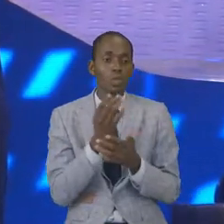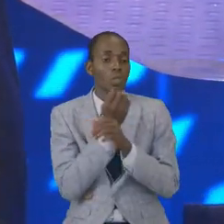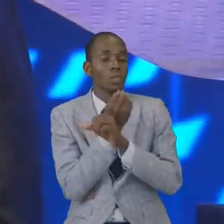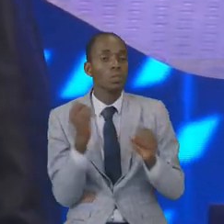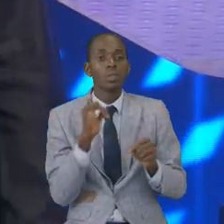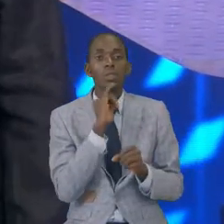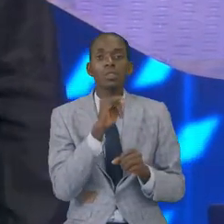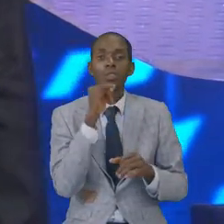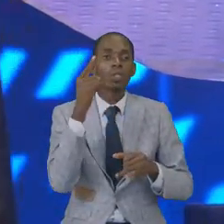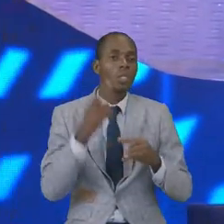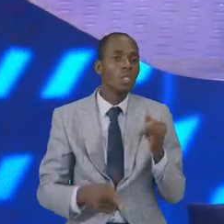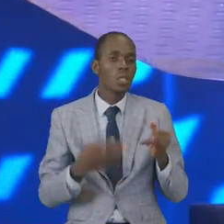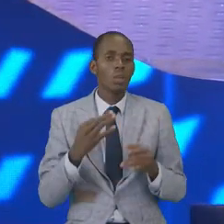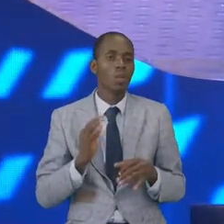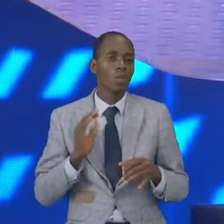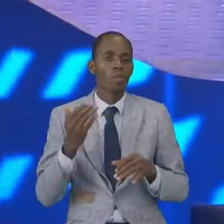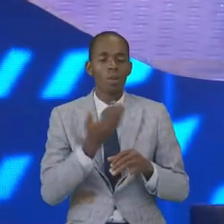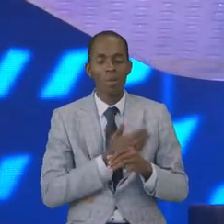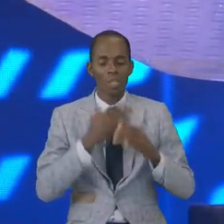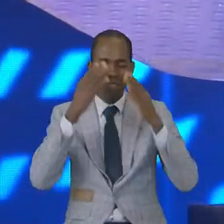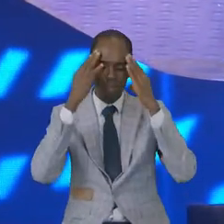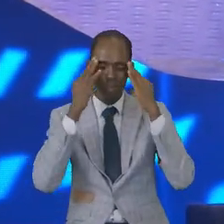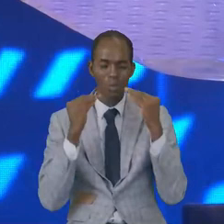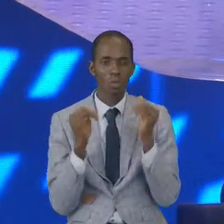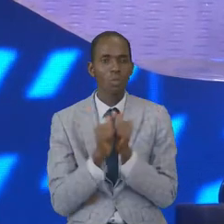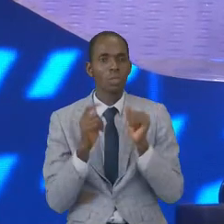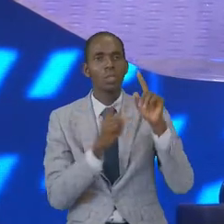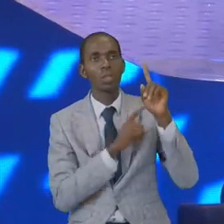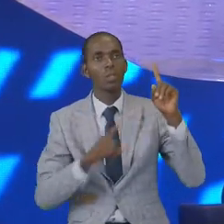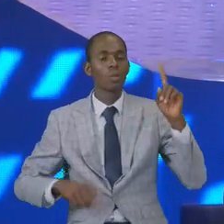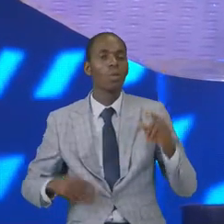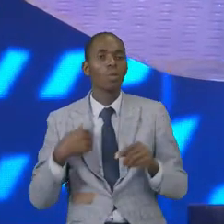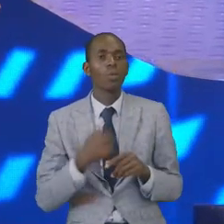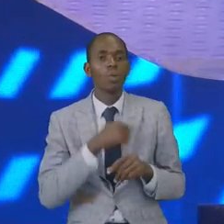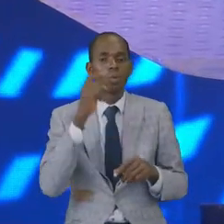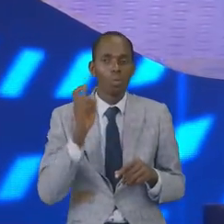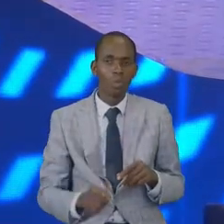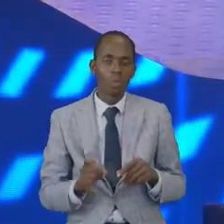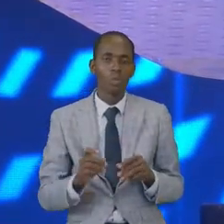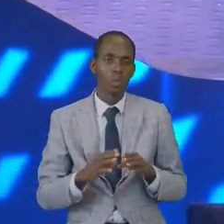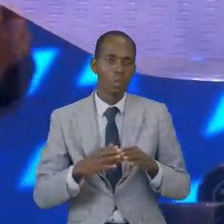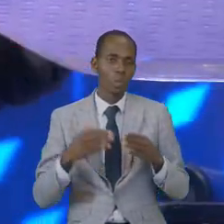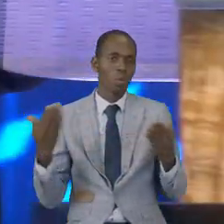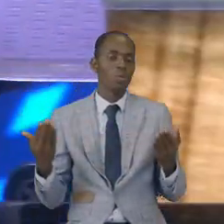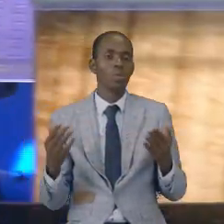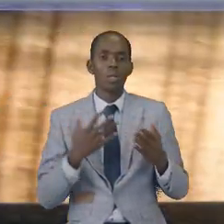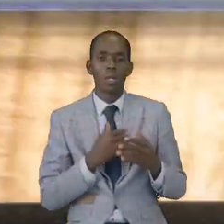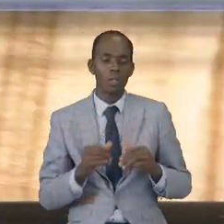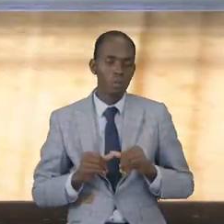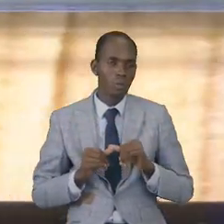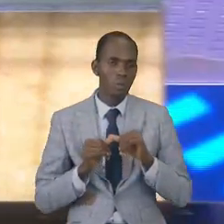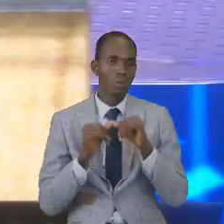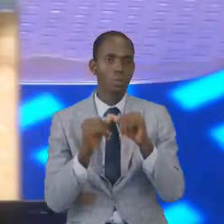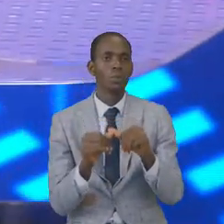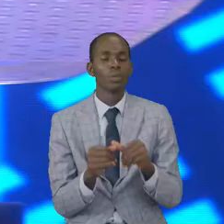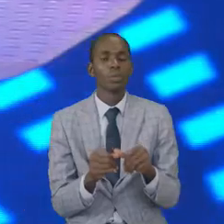the end of our experience with the Lord. We must move on and go on, because it